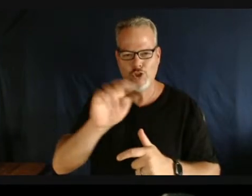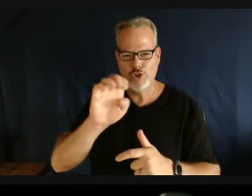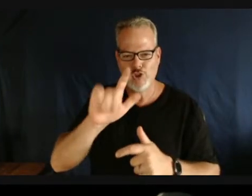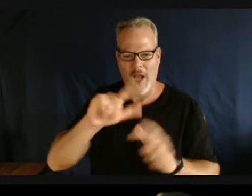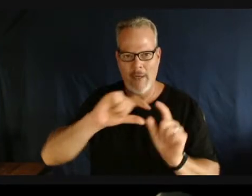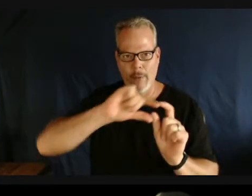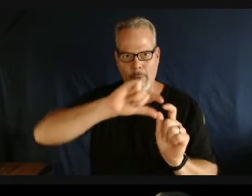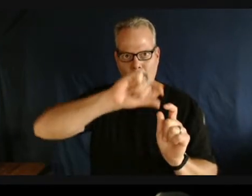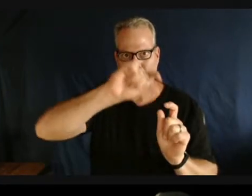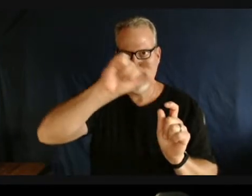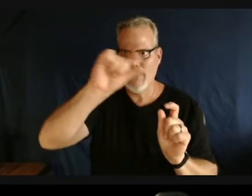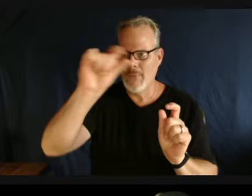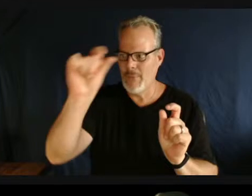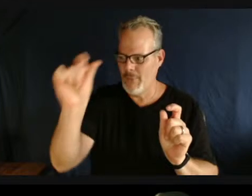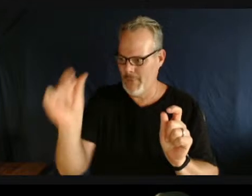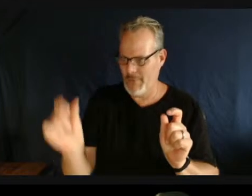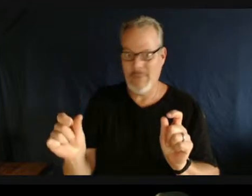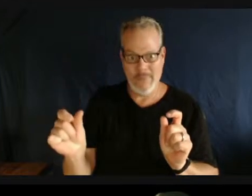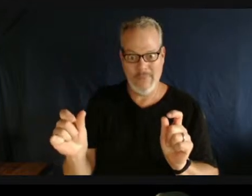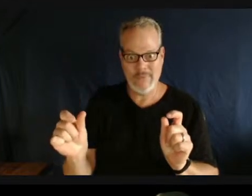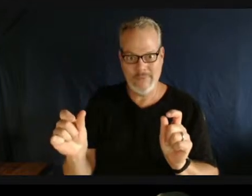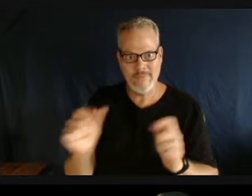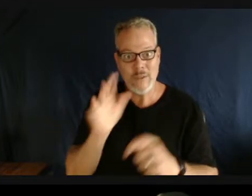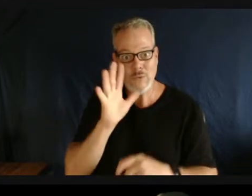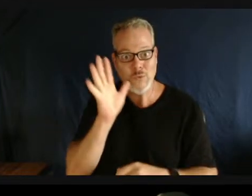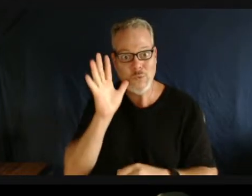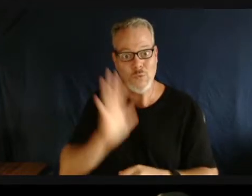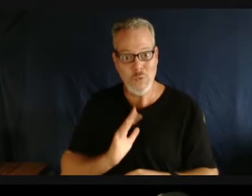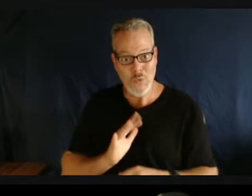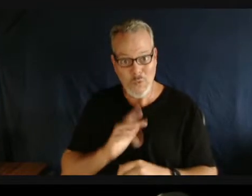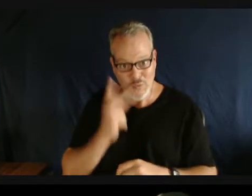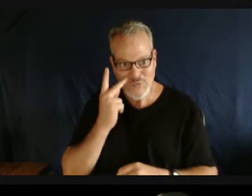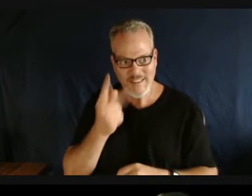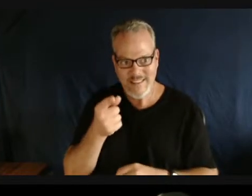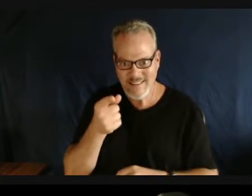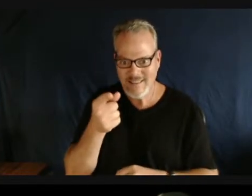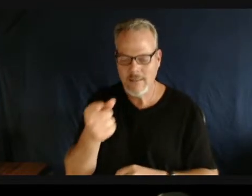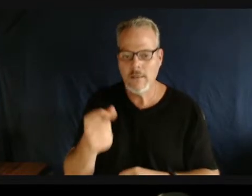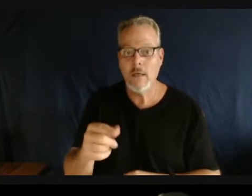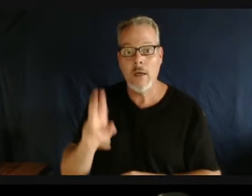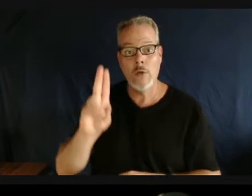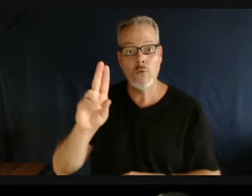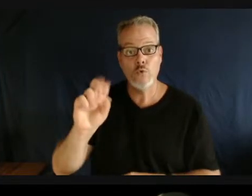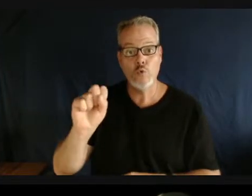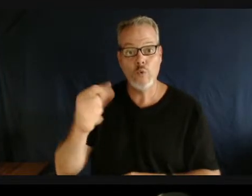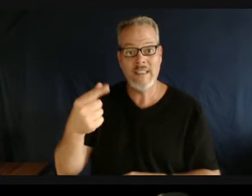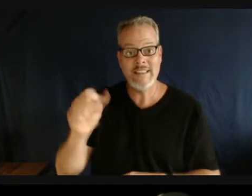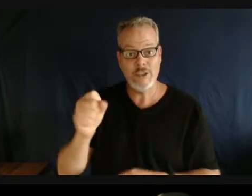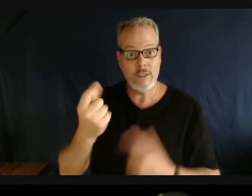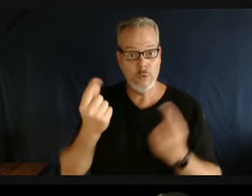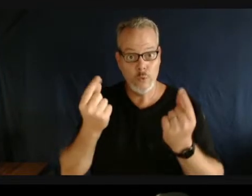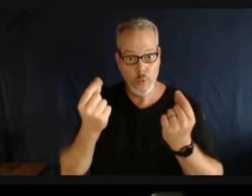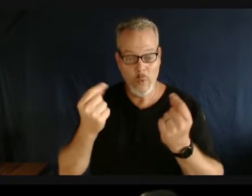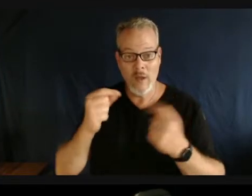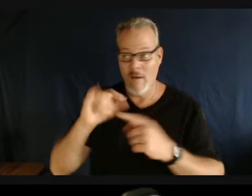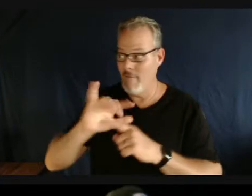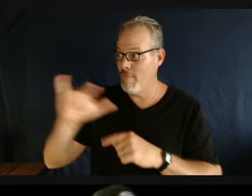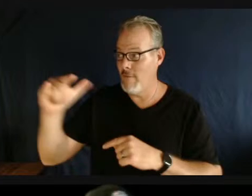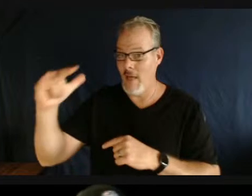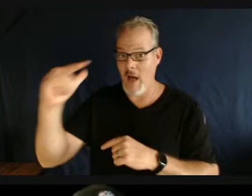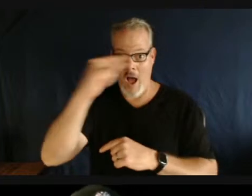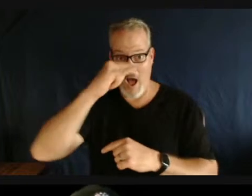around. So cool to see that. And this is where the USGS is doing their scans as well. They're flying and doing thermal imagery and